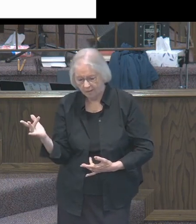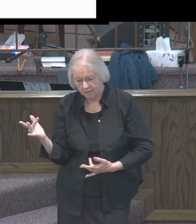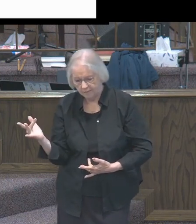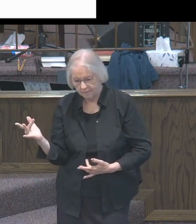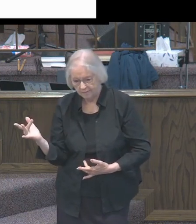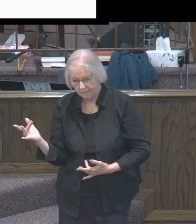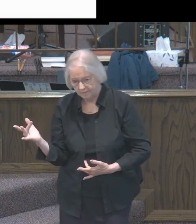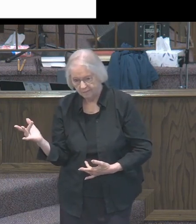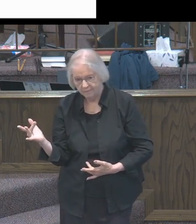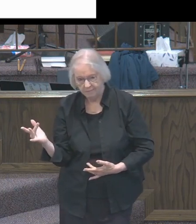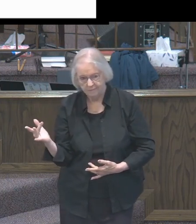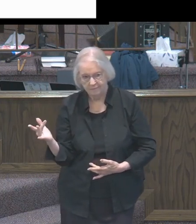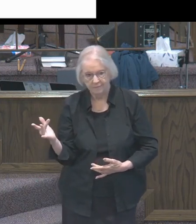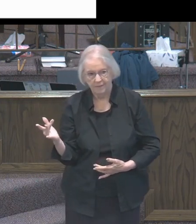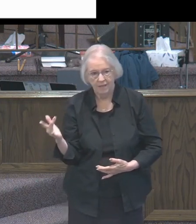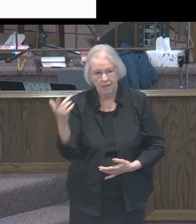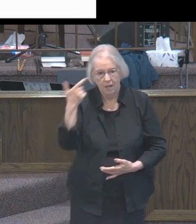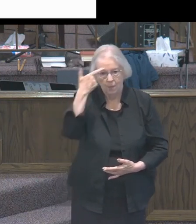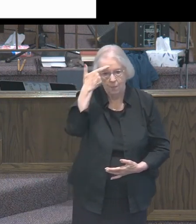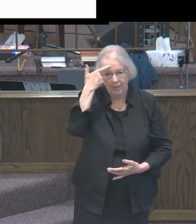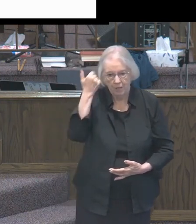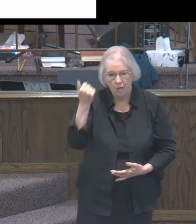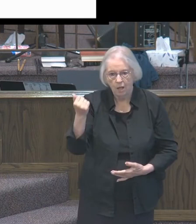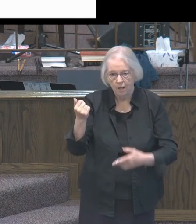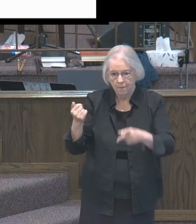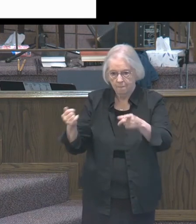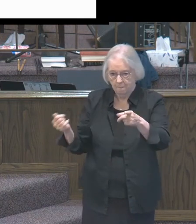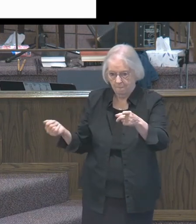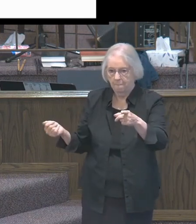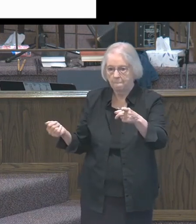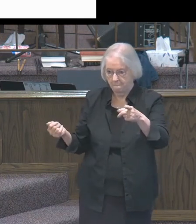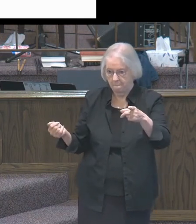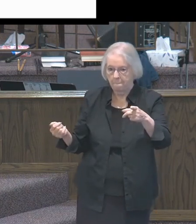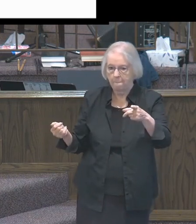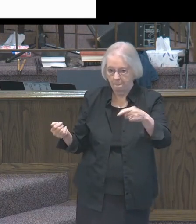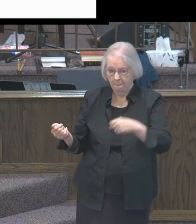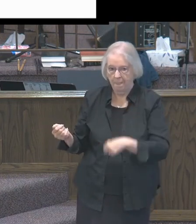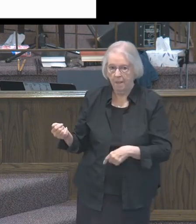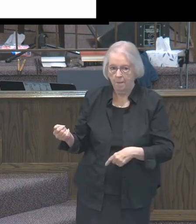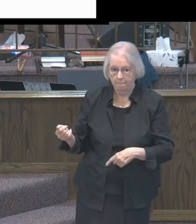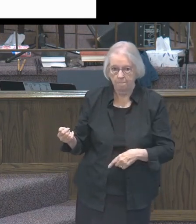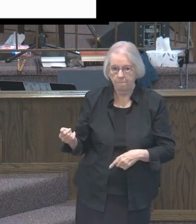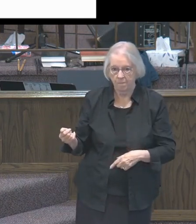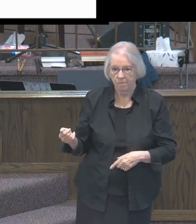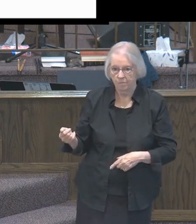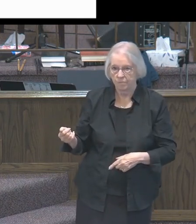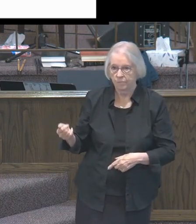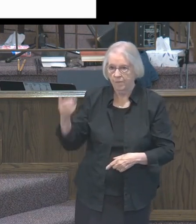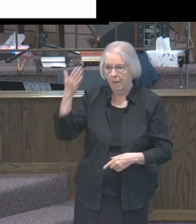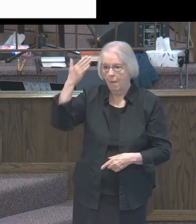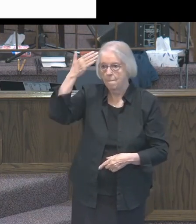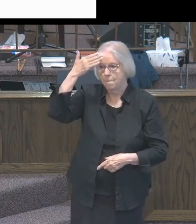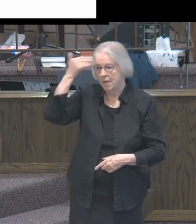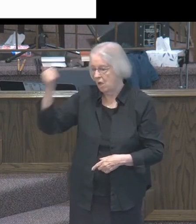He was angry because he knew, if we drill down all the way, Cain was angry because